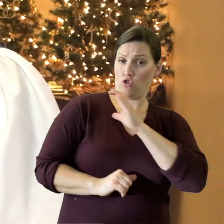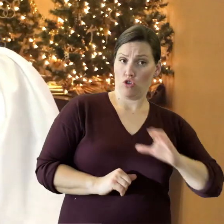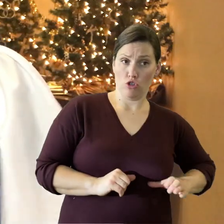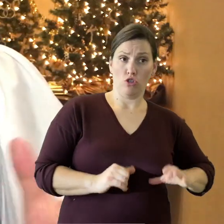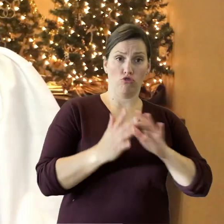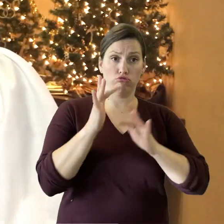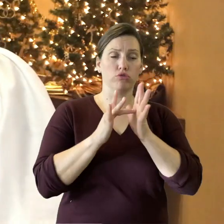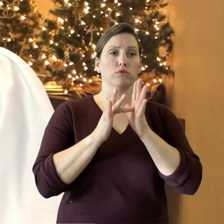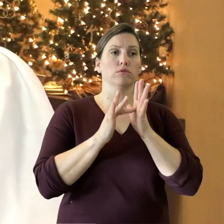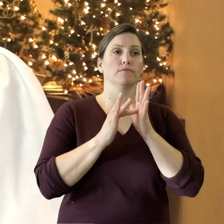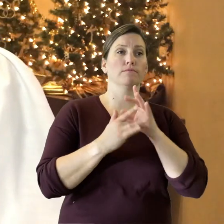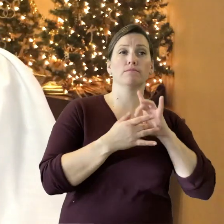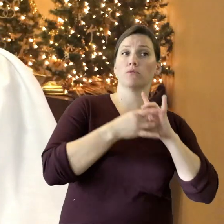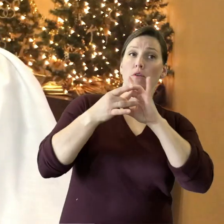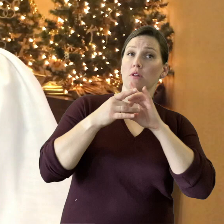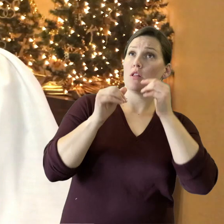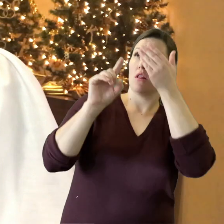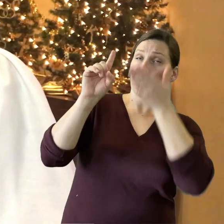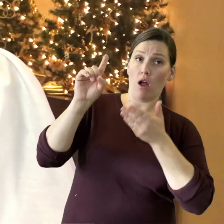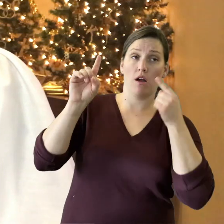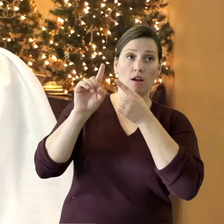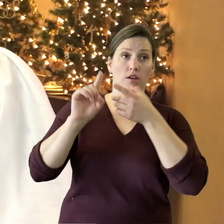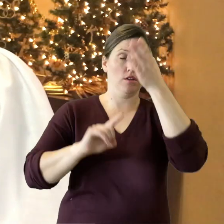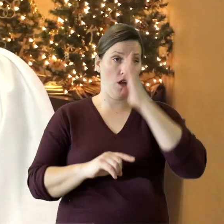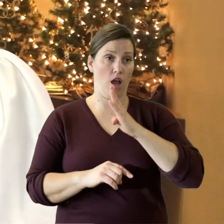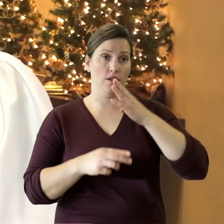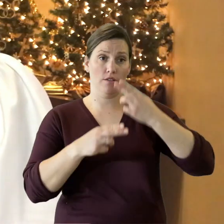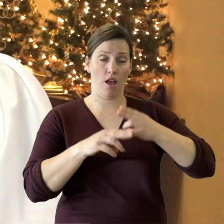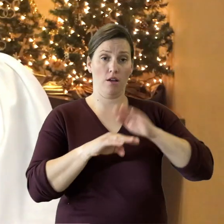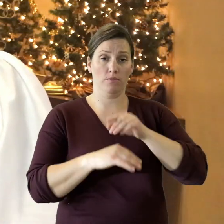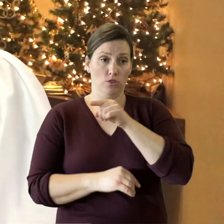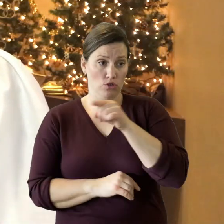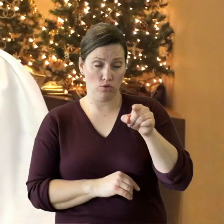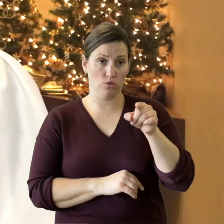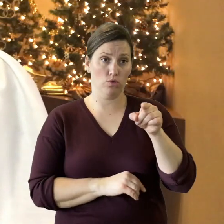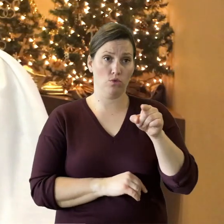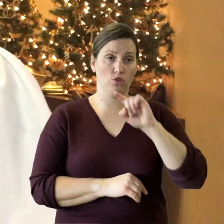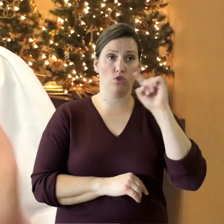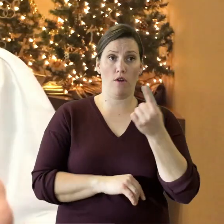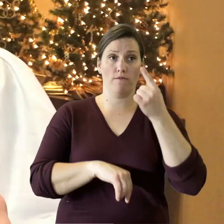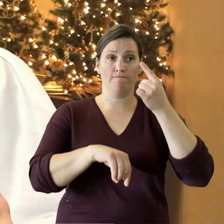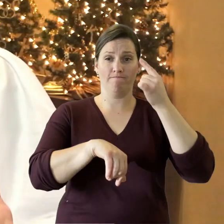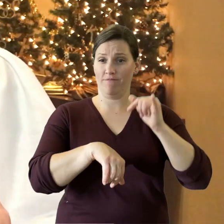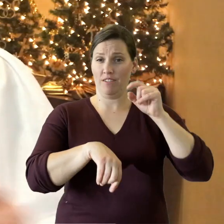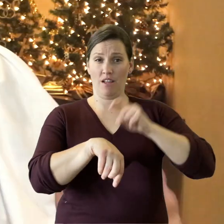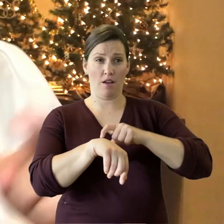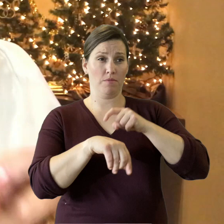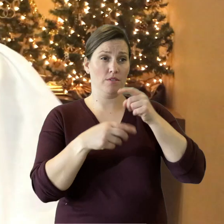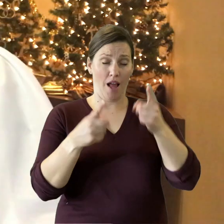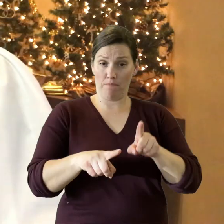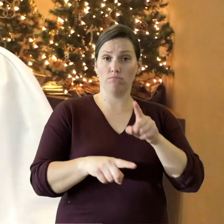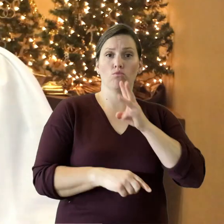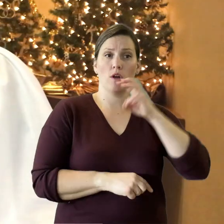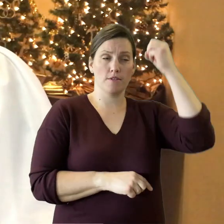with Jesus. You belong to him. God has put his name on you. The first time that happened was